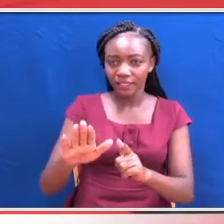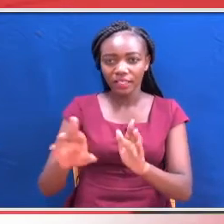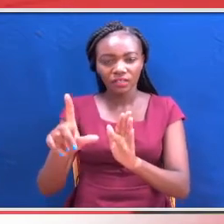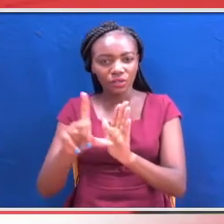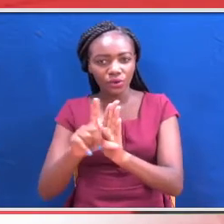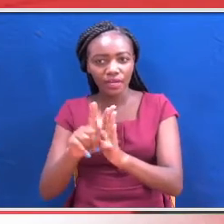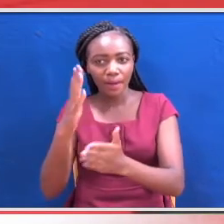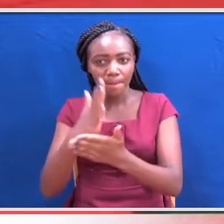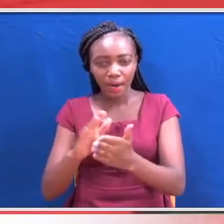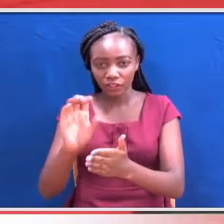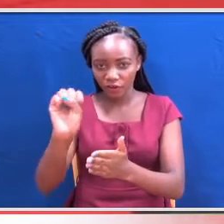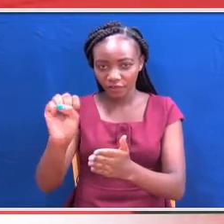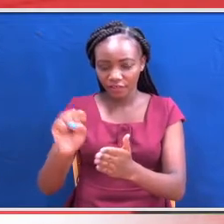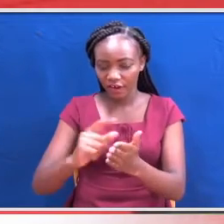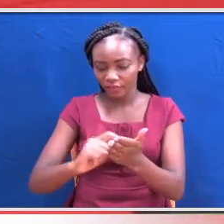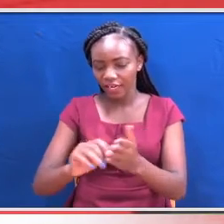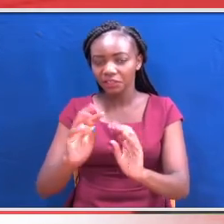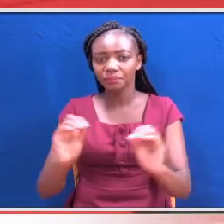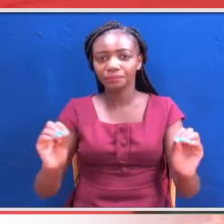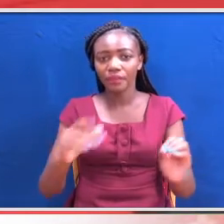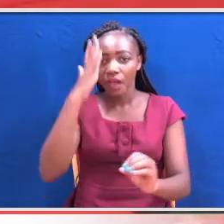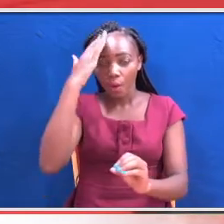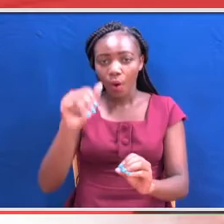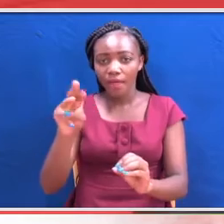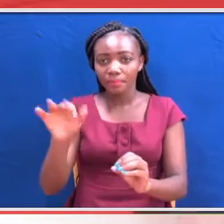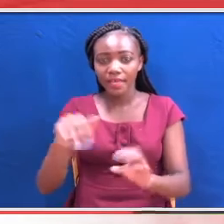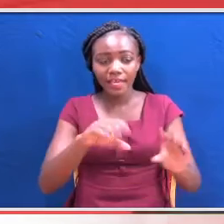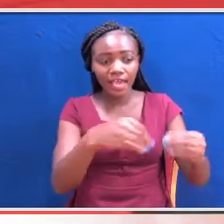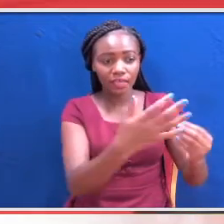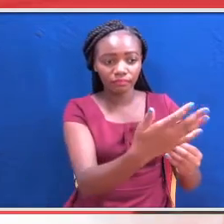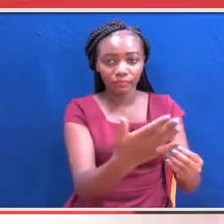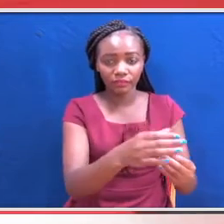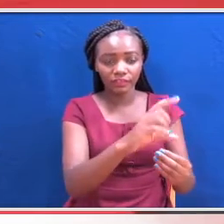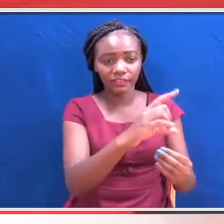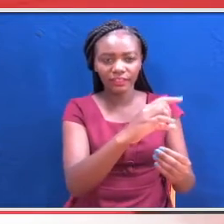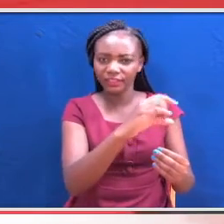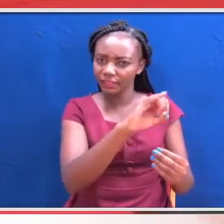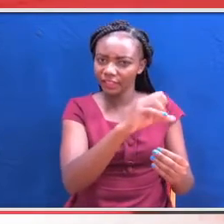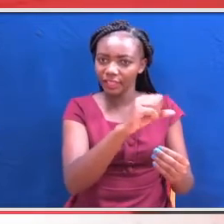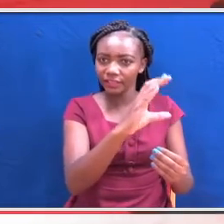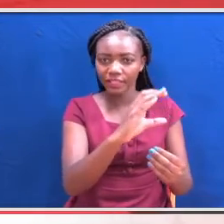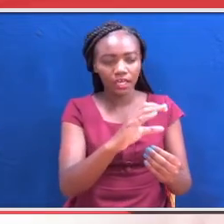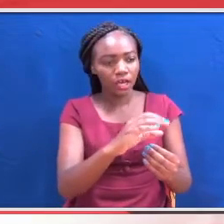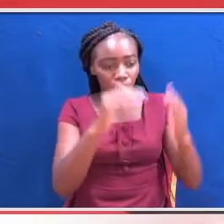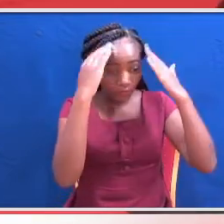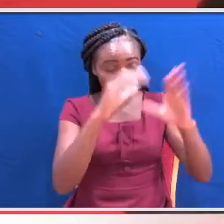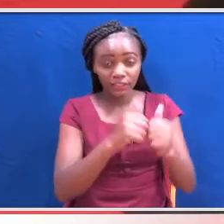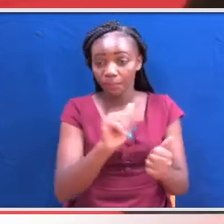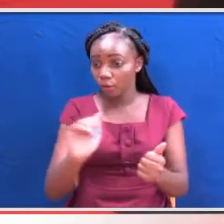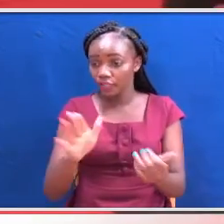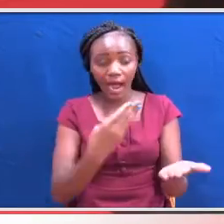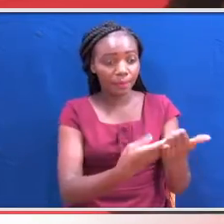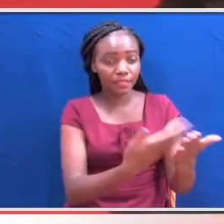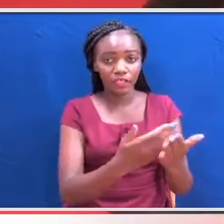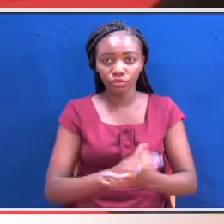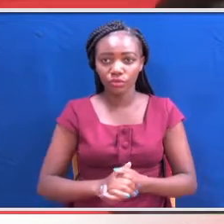five sample writings Justice Ndere submitted to the JSC to be considered in his application. Just very